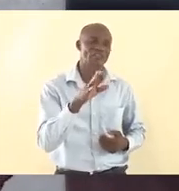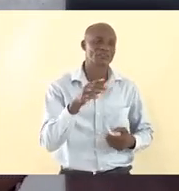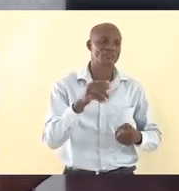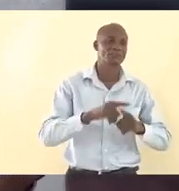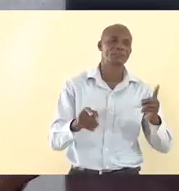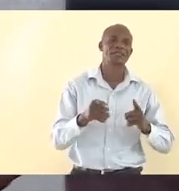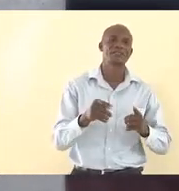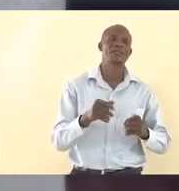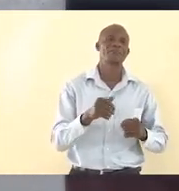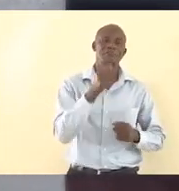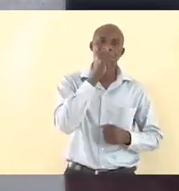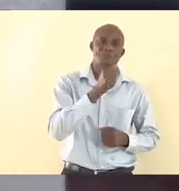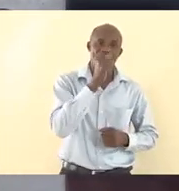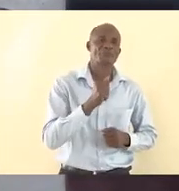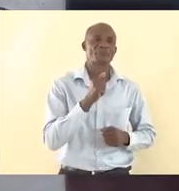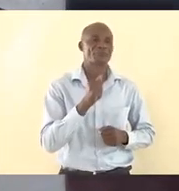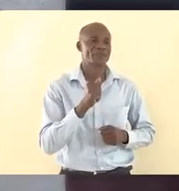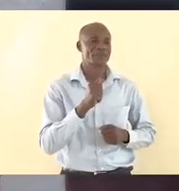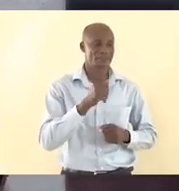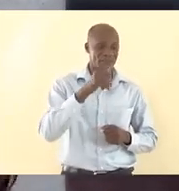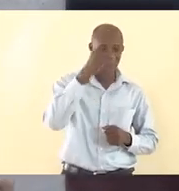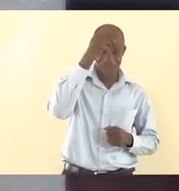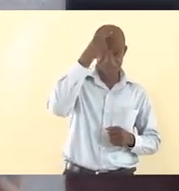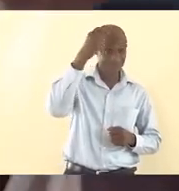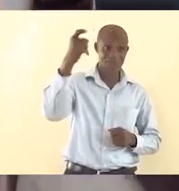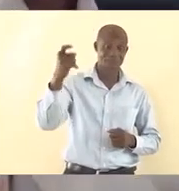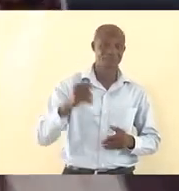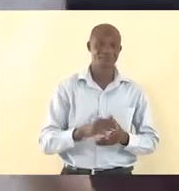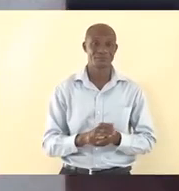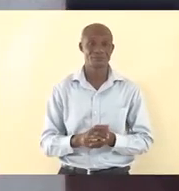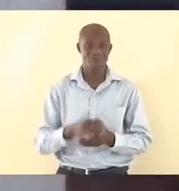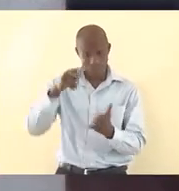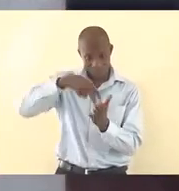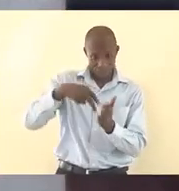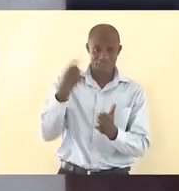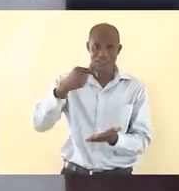but not a genuine Christian faith. Read the Gospels.